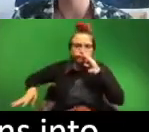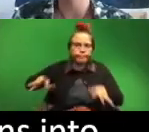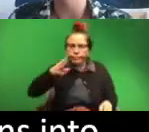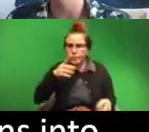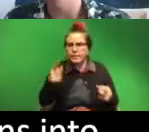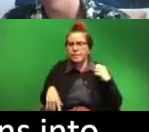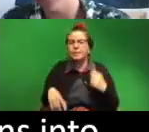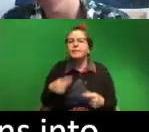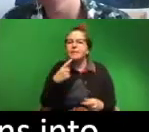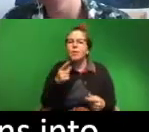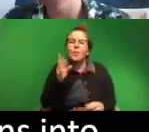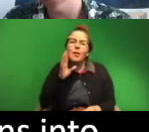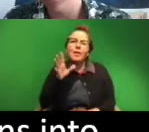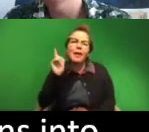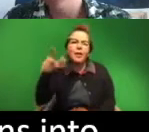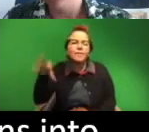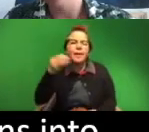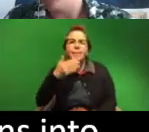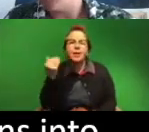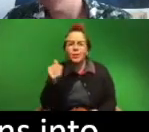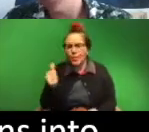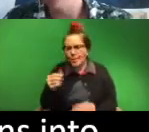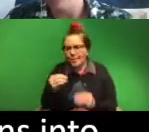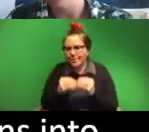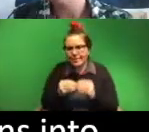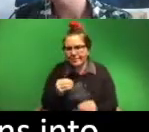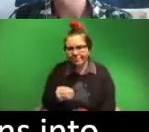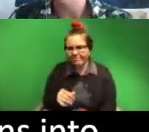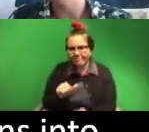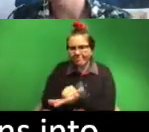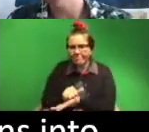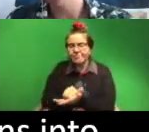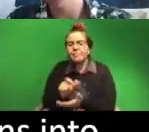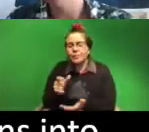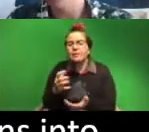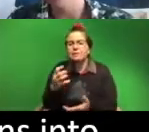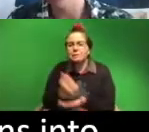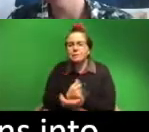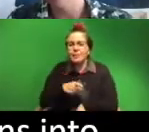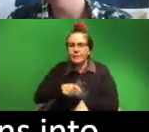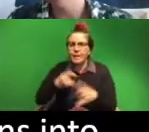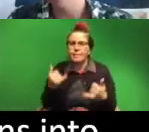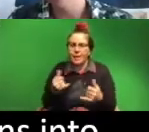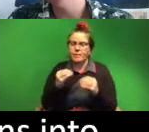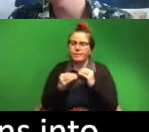that we can find better is going to fix it. It's not. We need to take the time right now to do it.